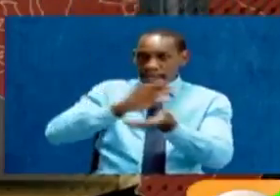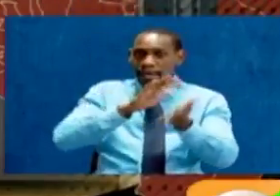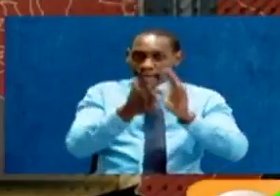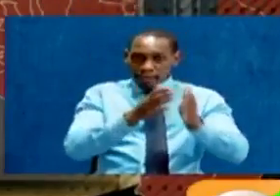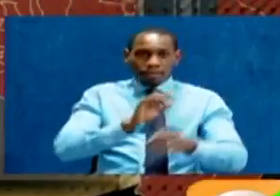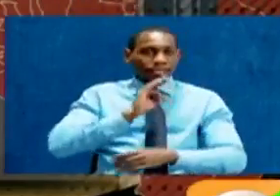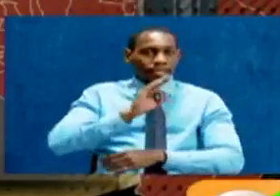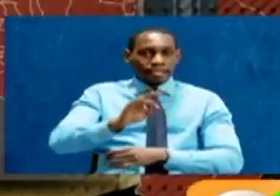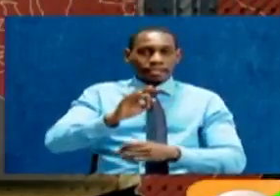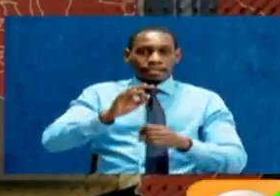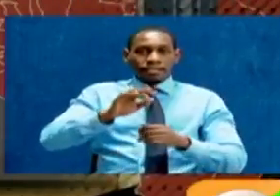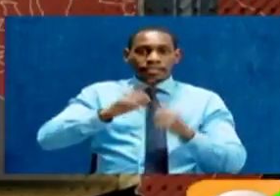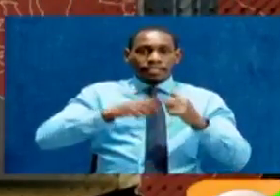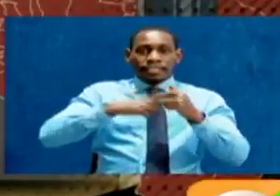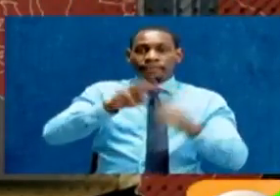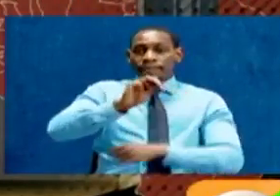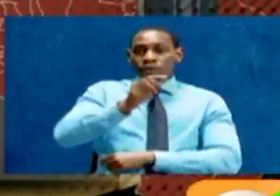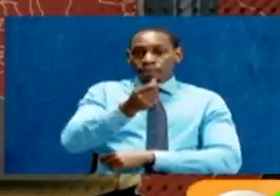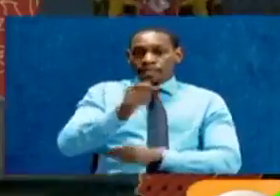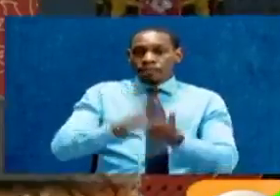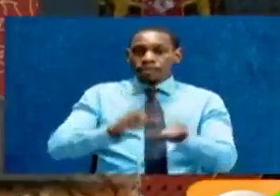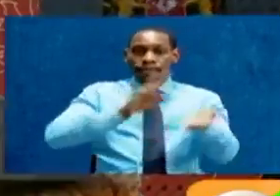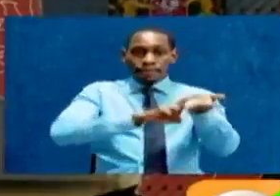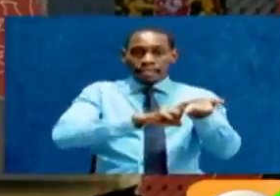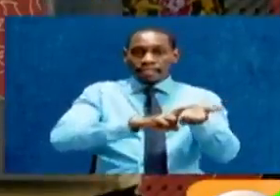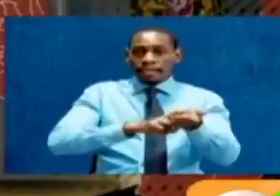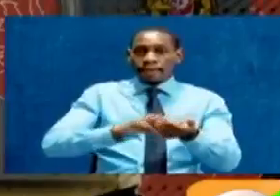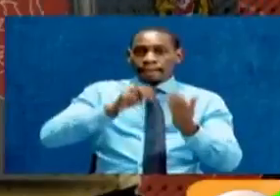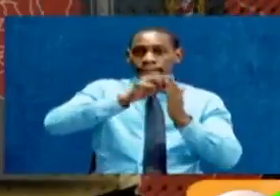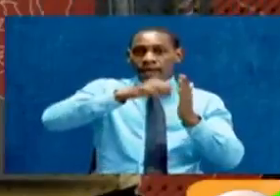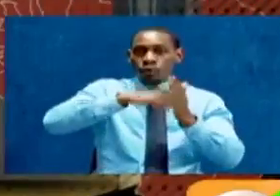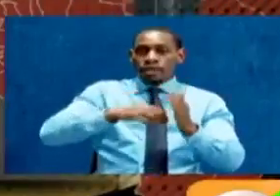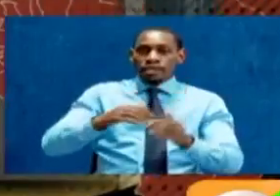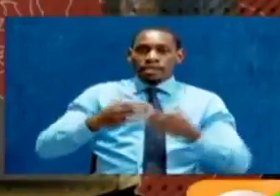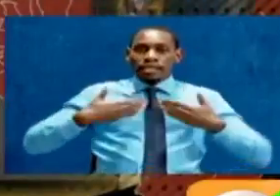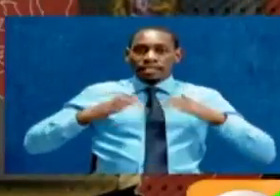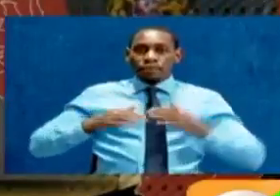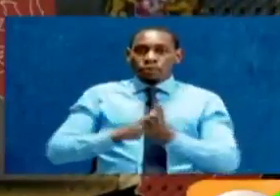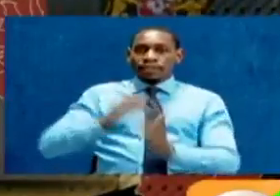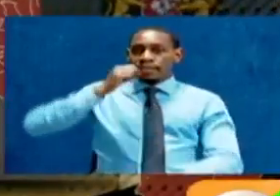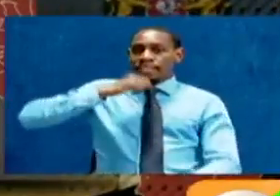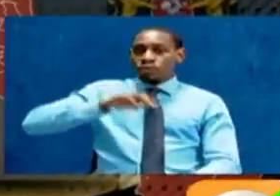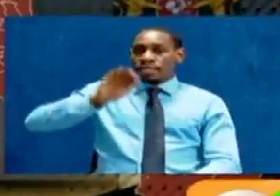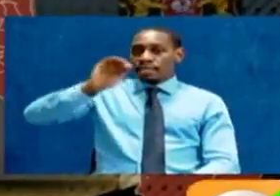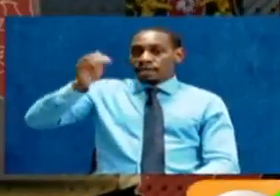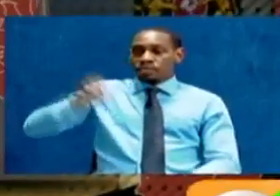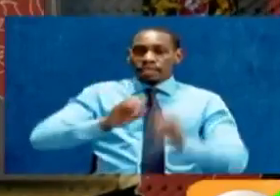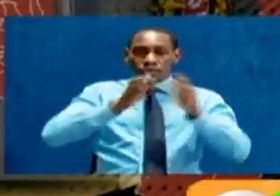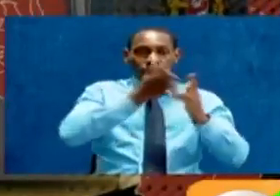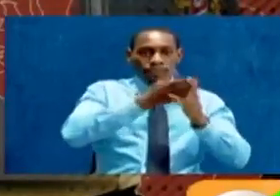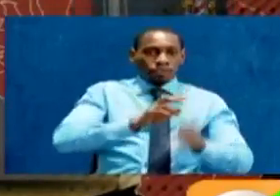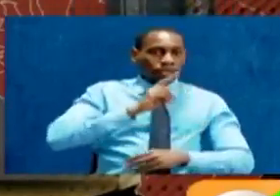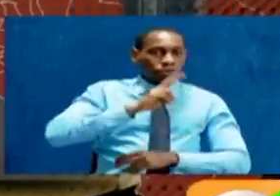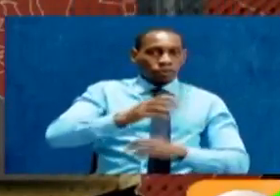at least 367 million shillings, while Vihiga, Makueni, Samburu and Kitui counties will lose